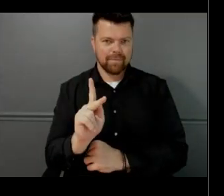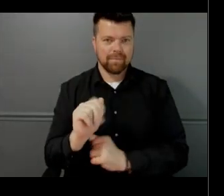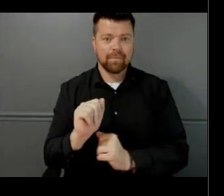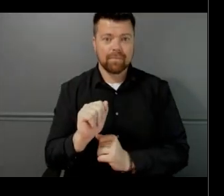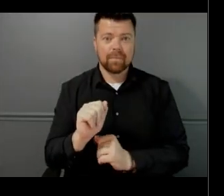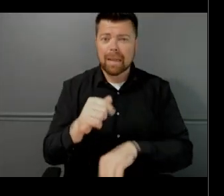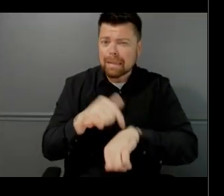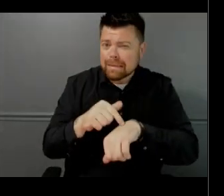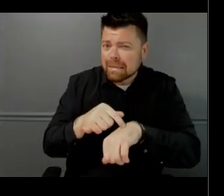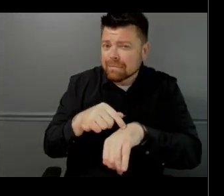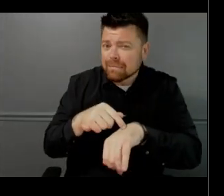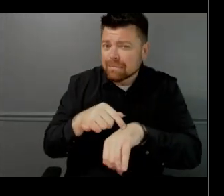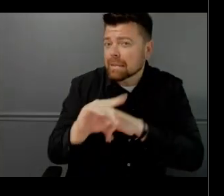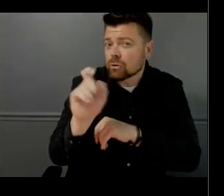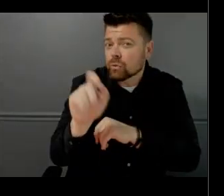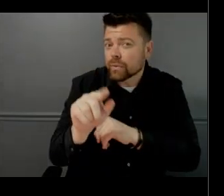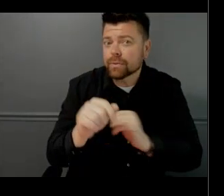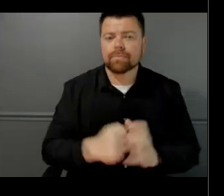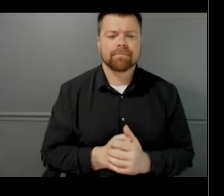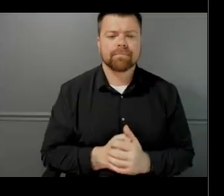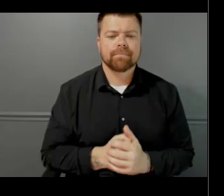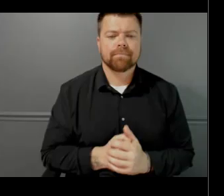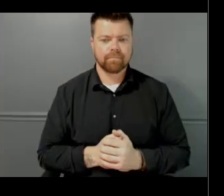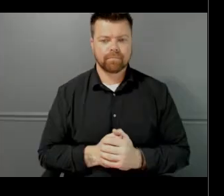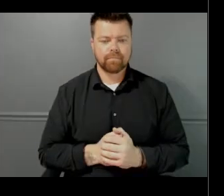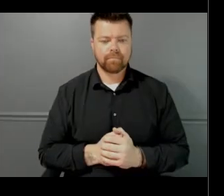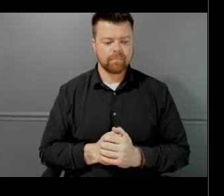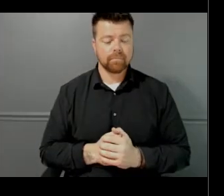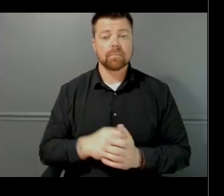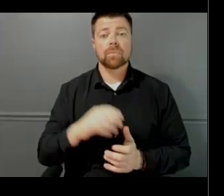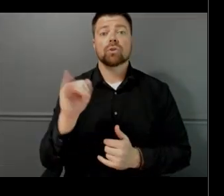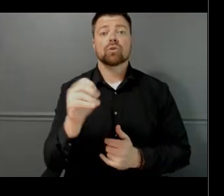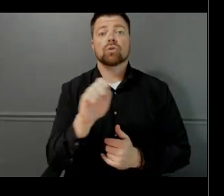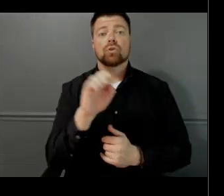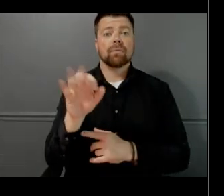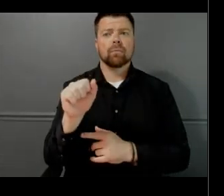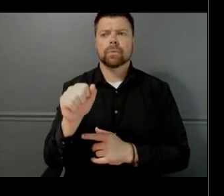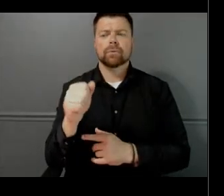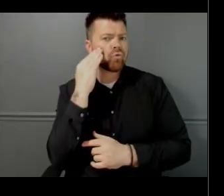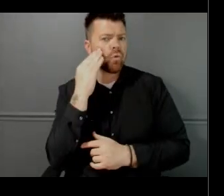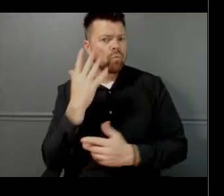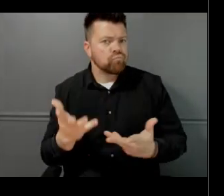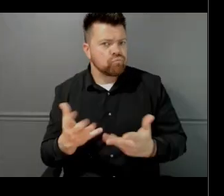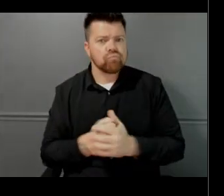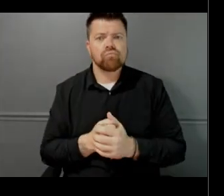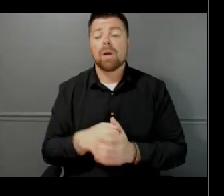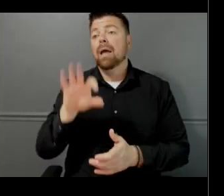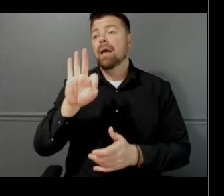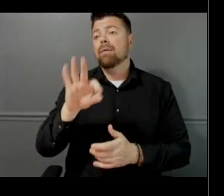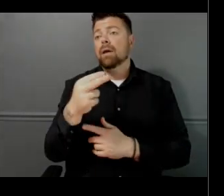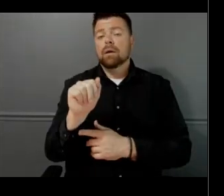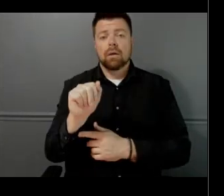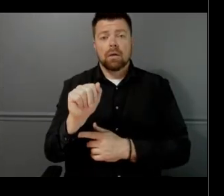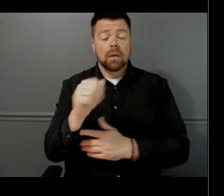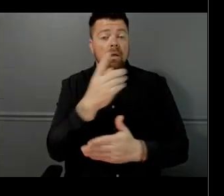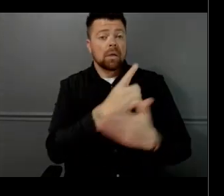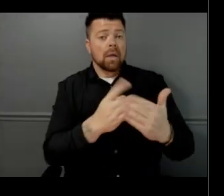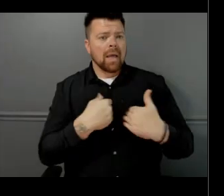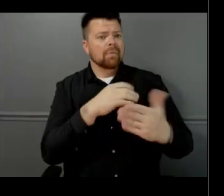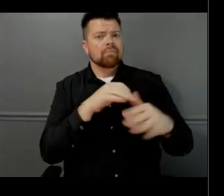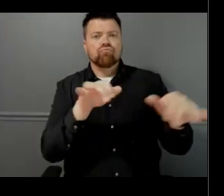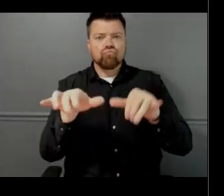for just one more question. Jeff would like to know, does fair housing design have standards